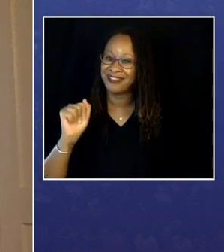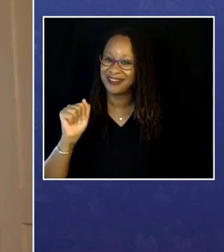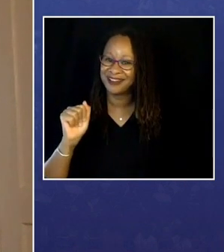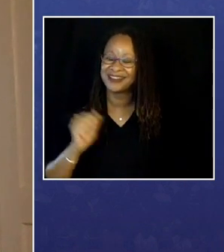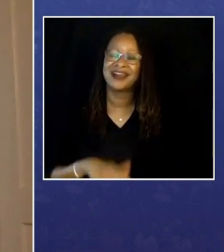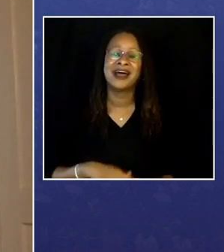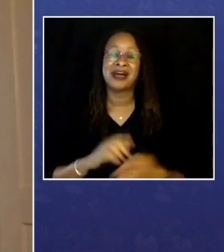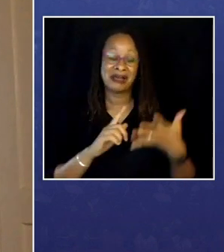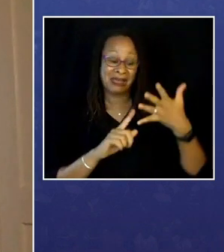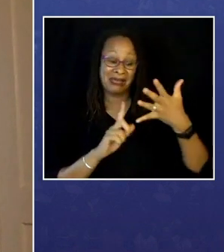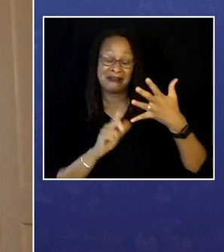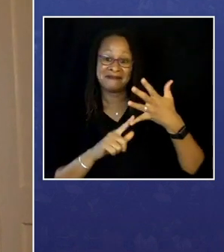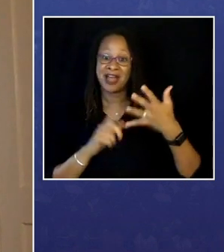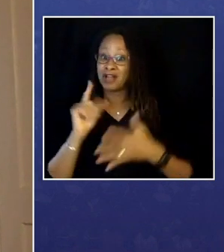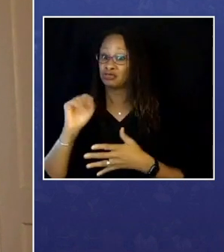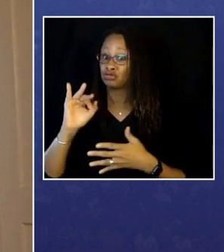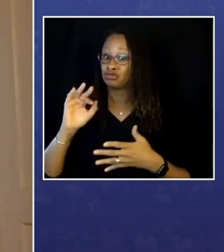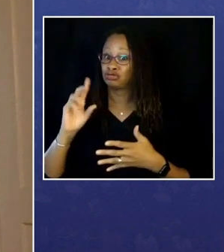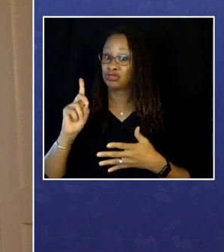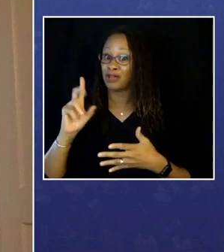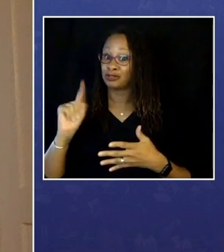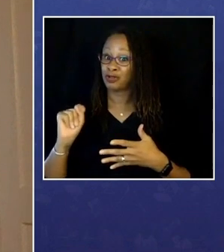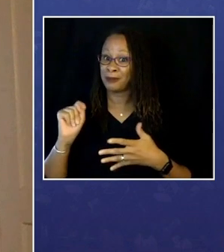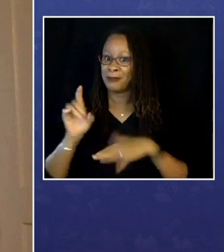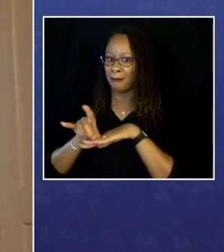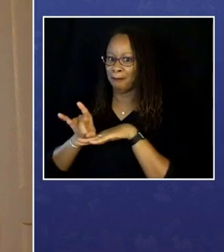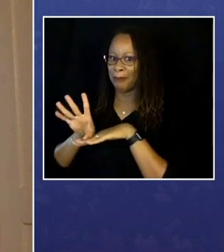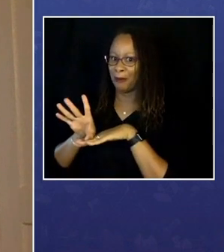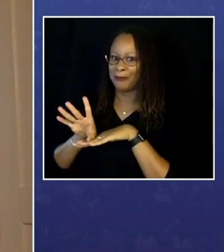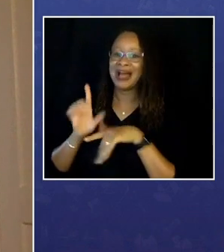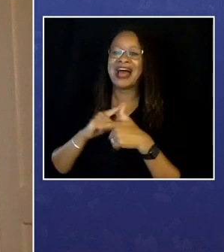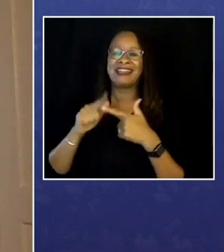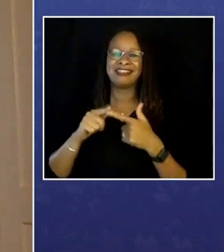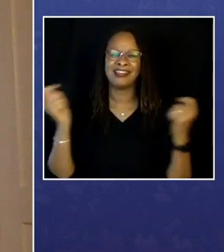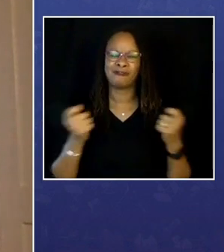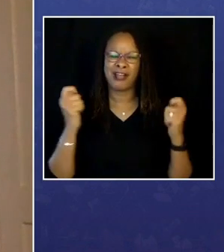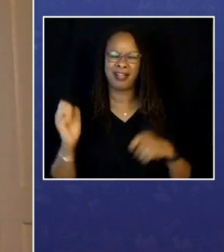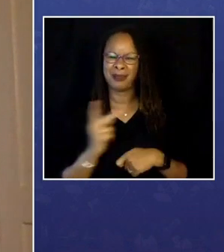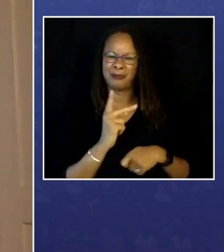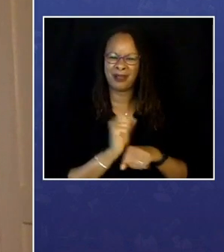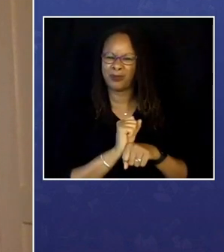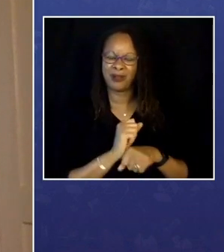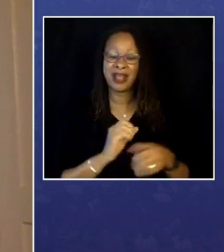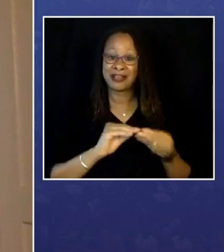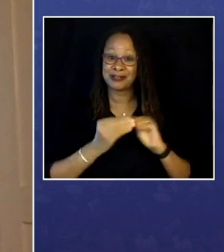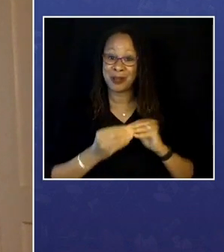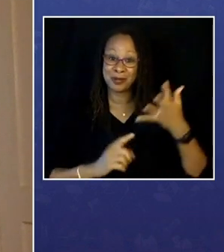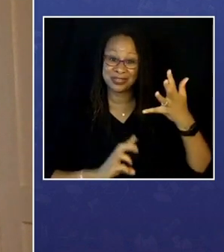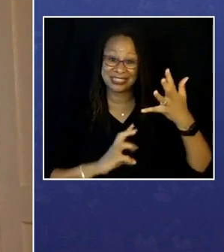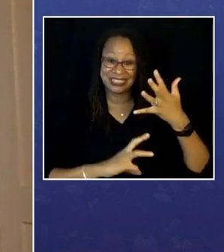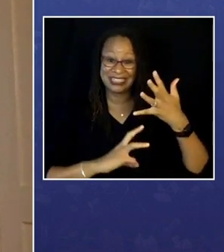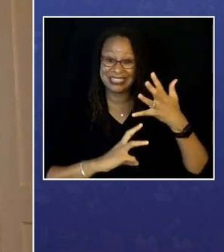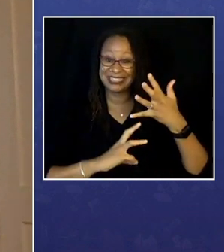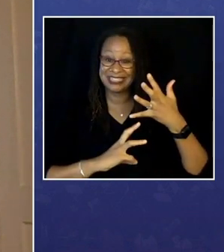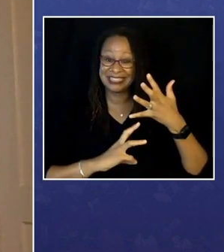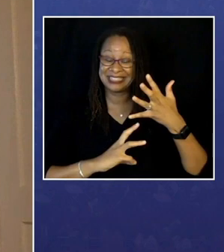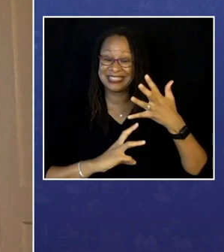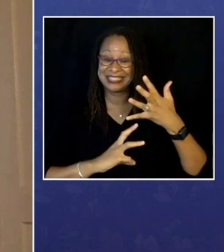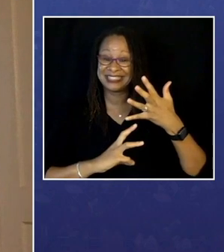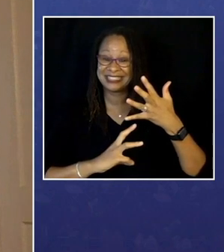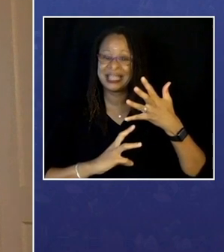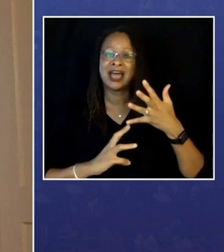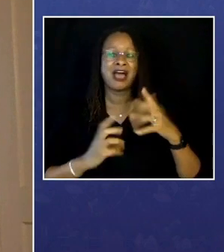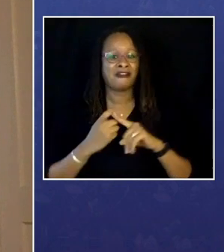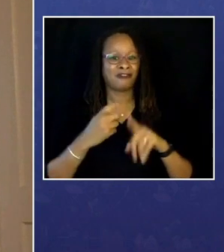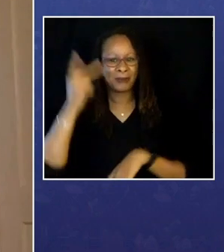five, give Trump the boot, then rally. And rule number six, and this comes from those